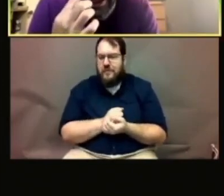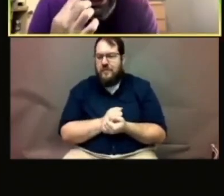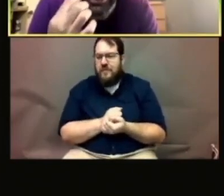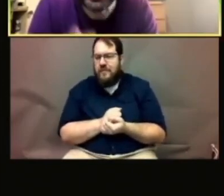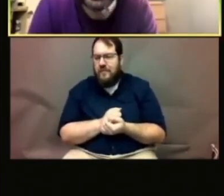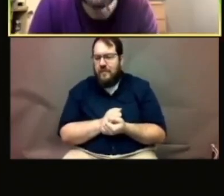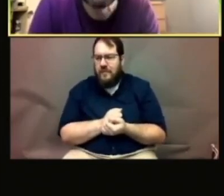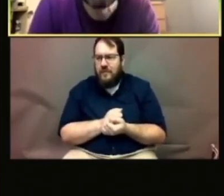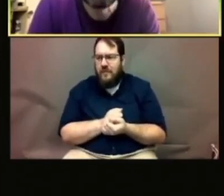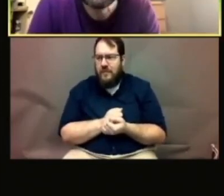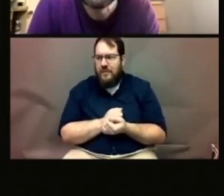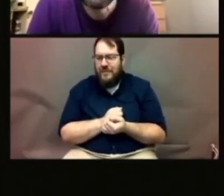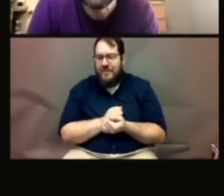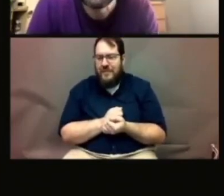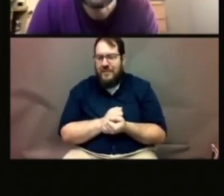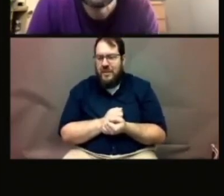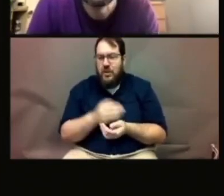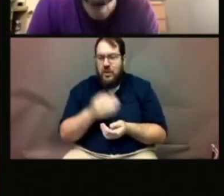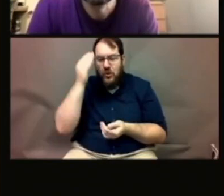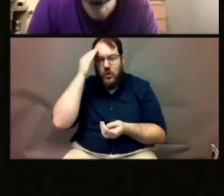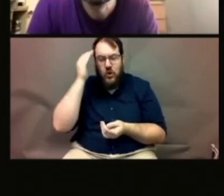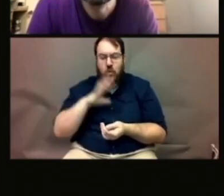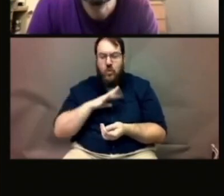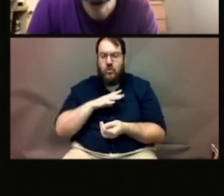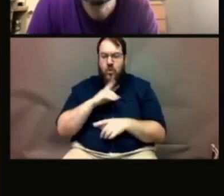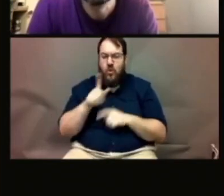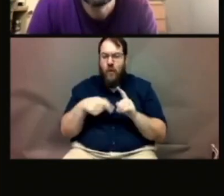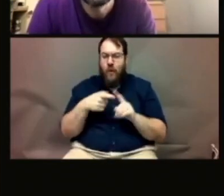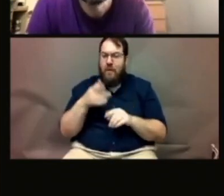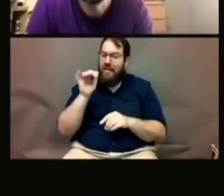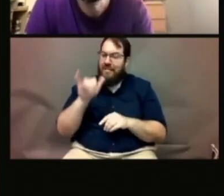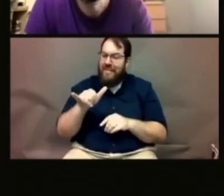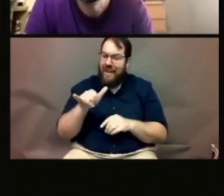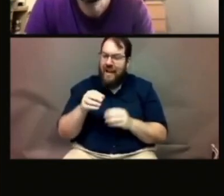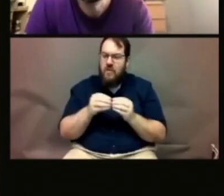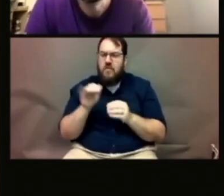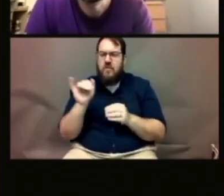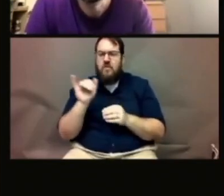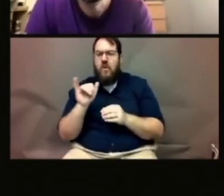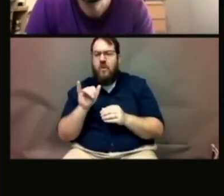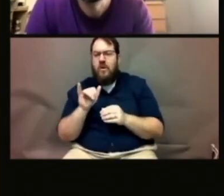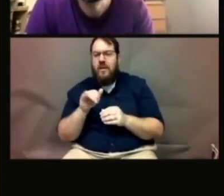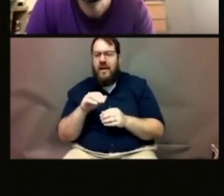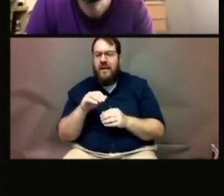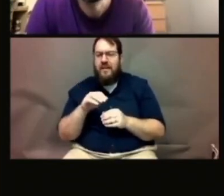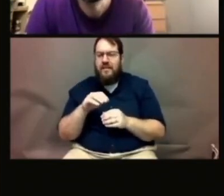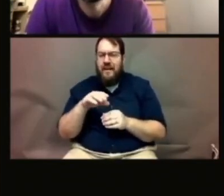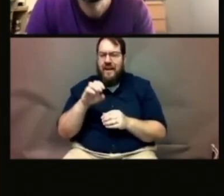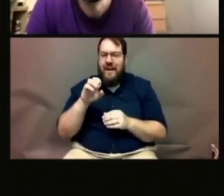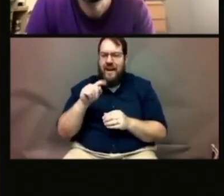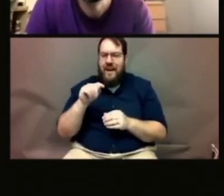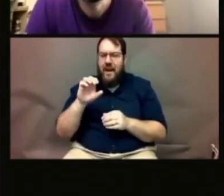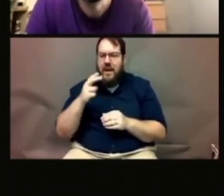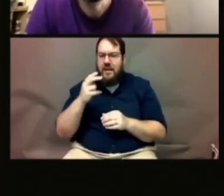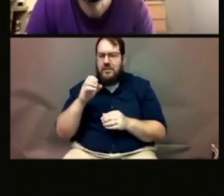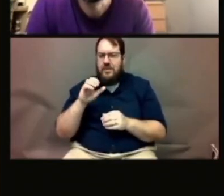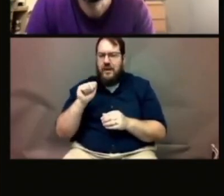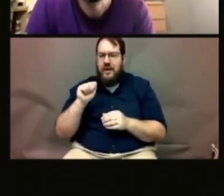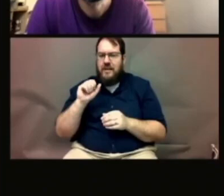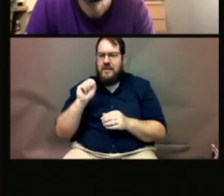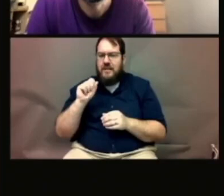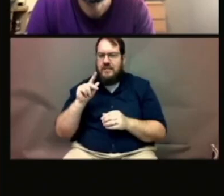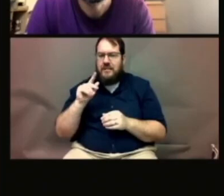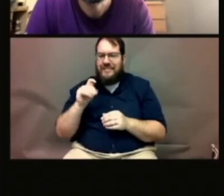have do a you know what's really cool about this, Eric, is that it's more like the Etch-a-Sketch than using the arrow keys